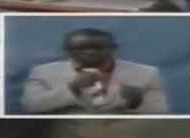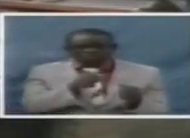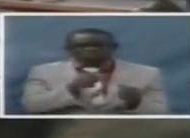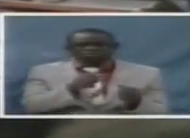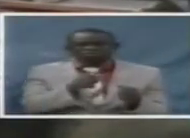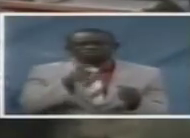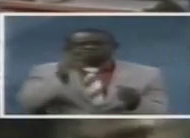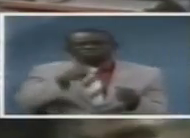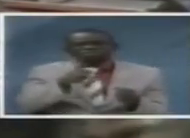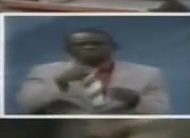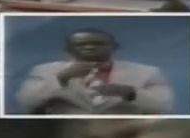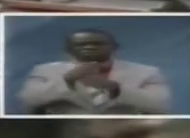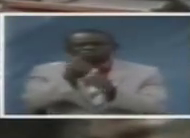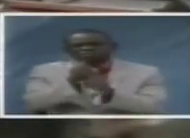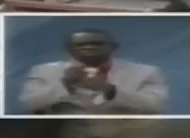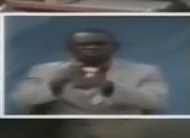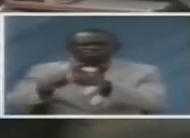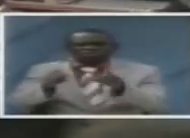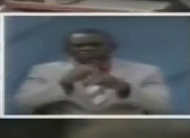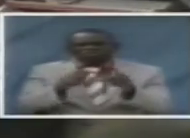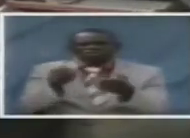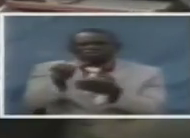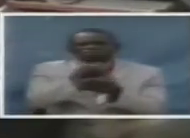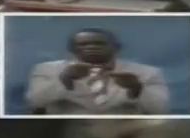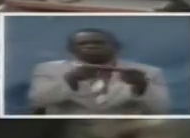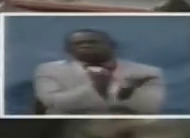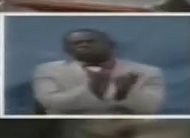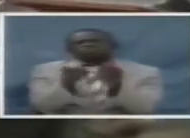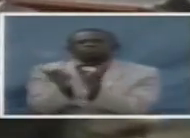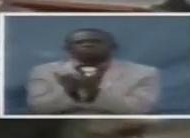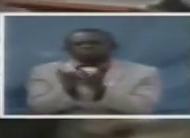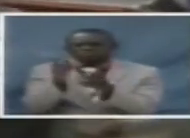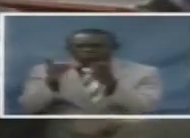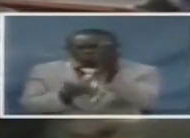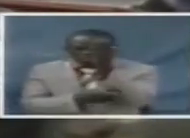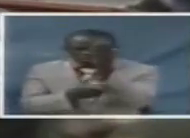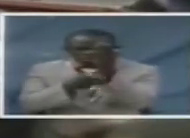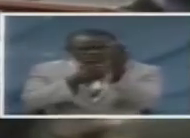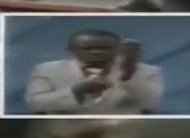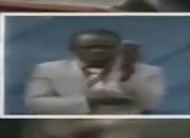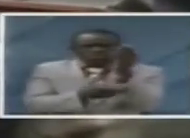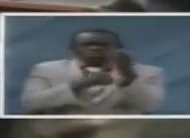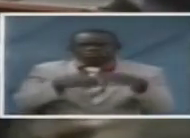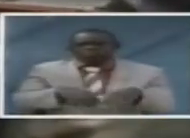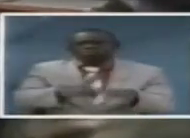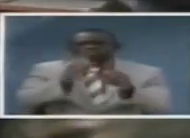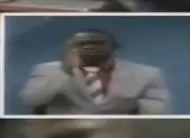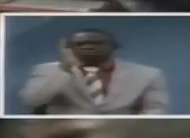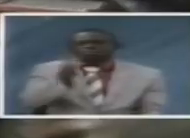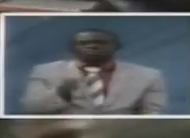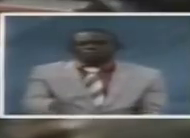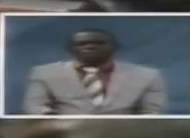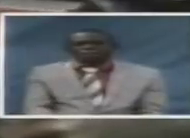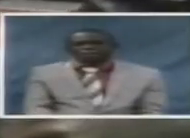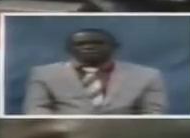of multi-facility economic zones and industrial parks will continue. In this regard, the